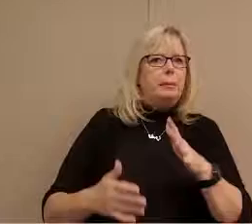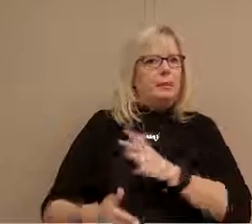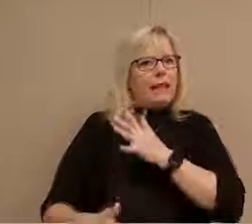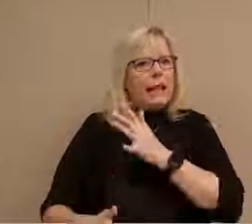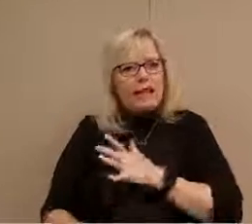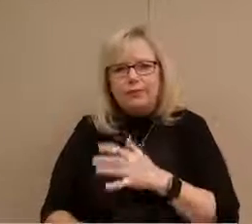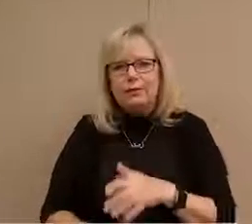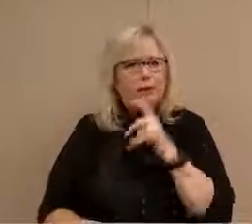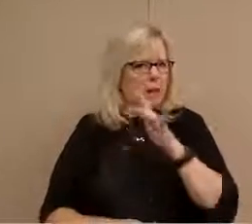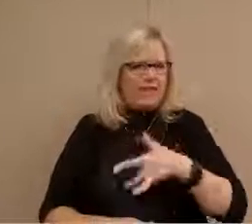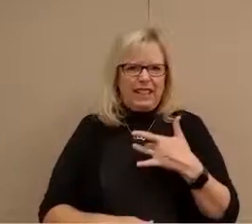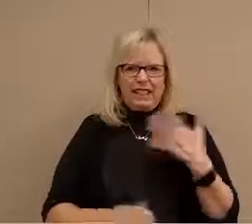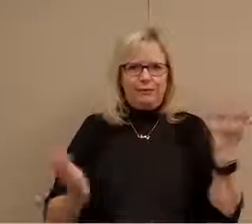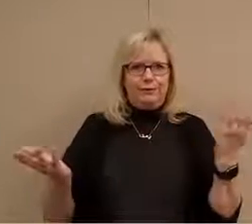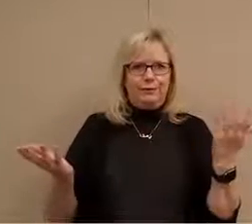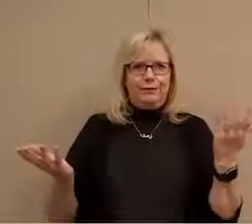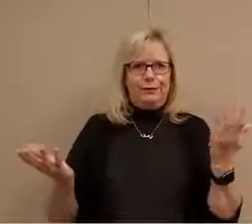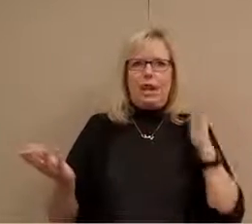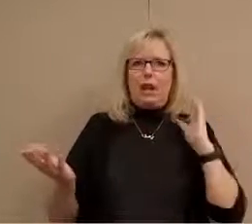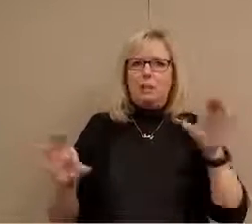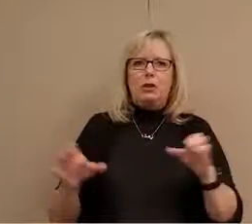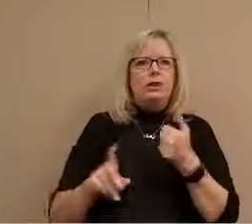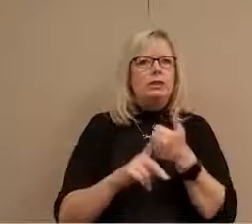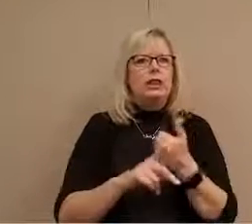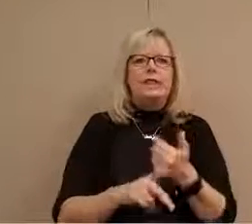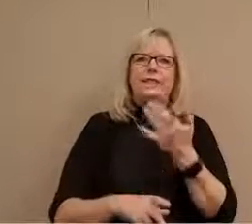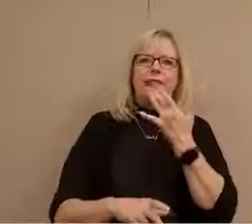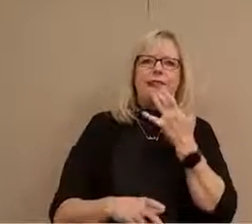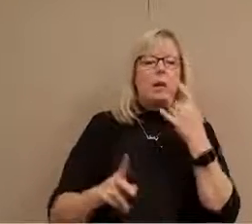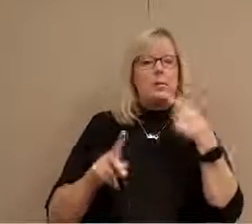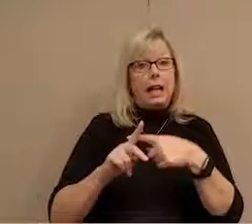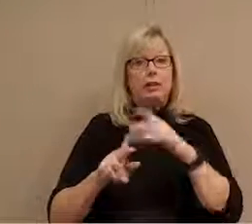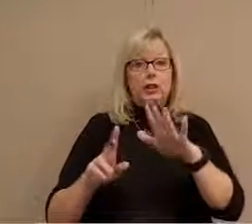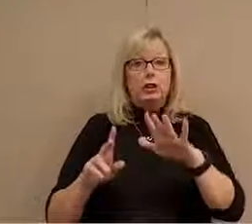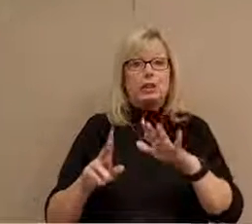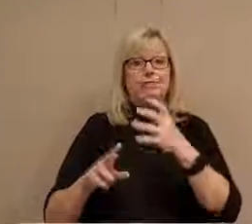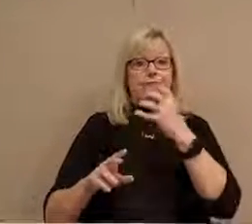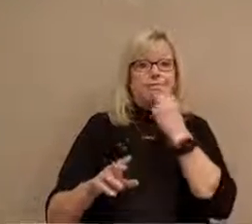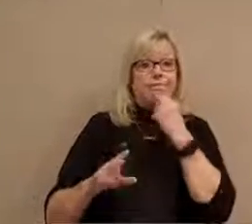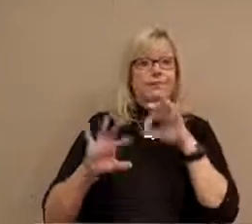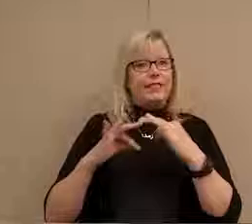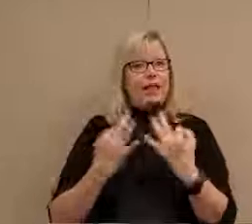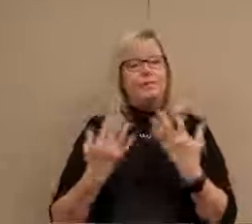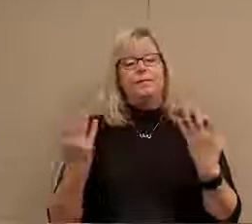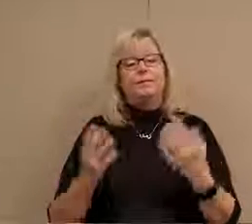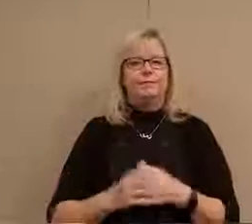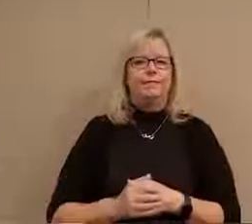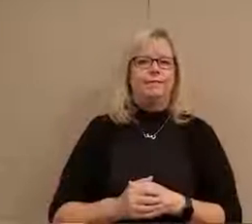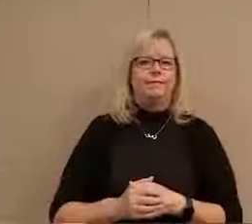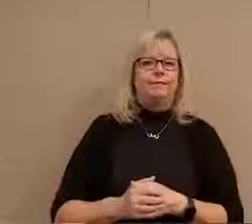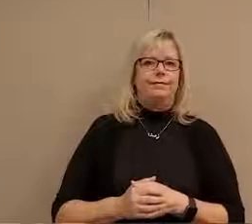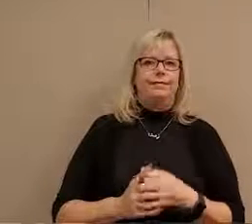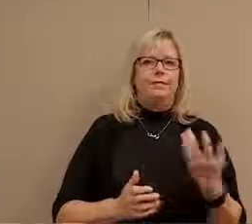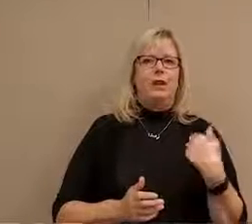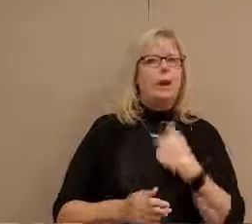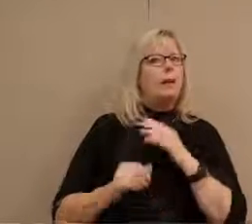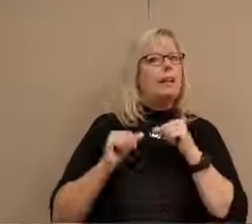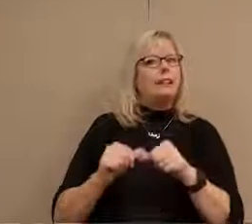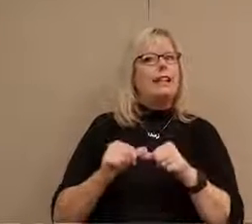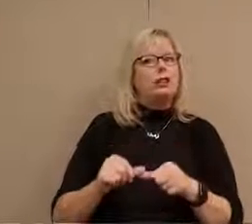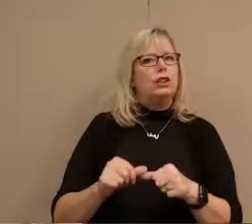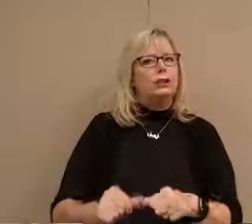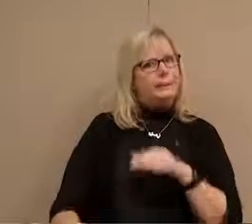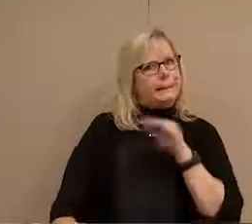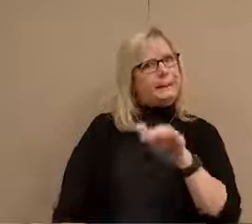You don't feel it, and you're going to be doing yourself a favor and plus your loved ones. And that's we're going to sit here and continue to beat